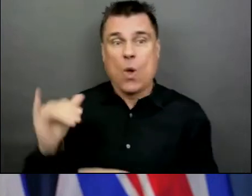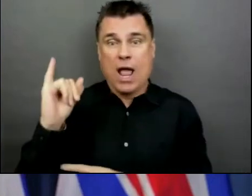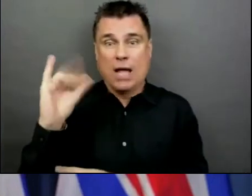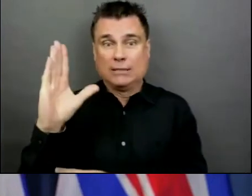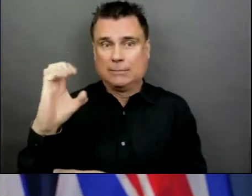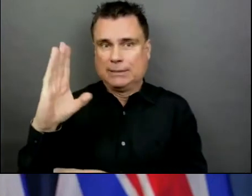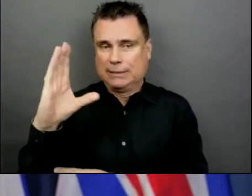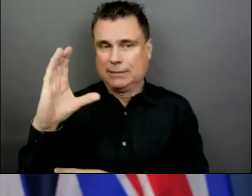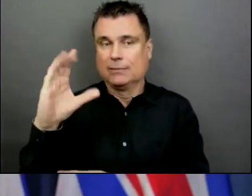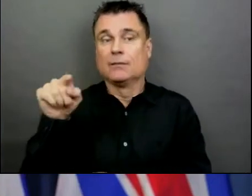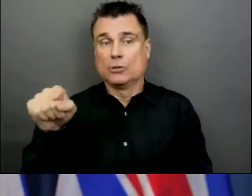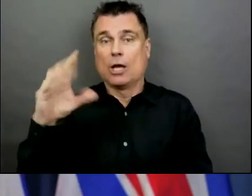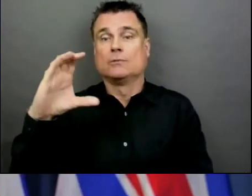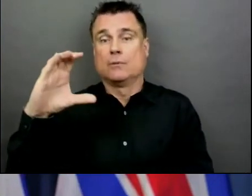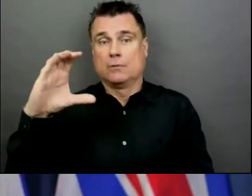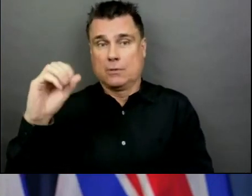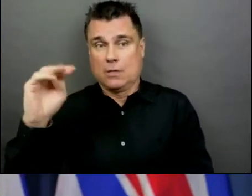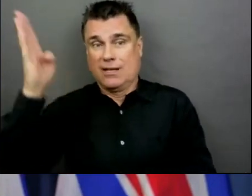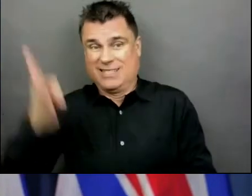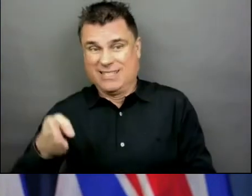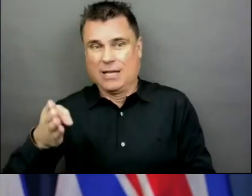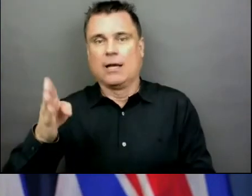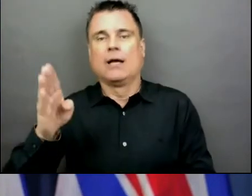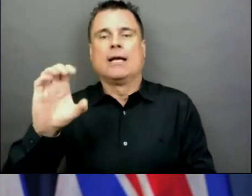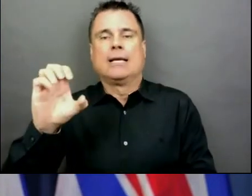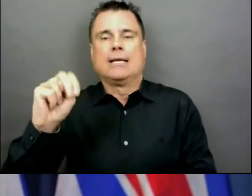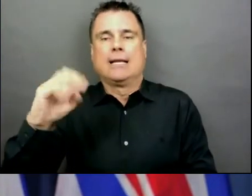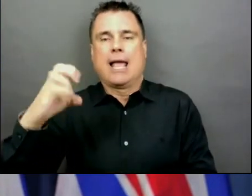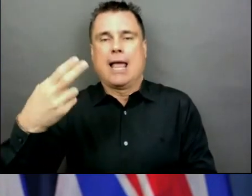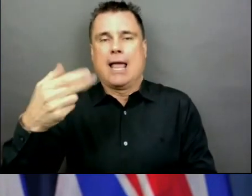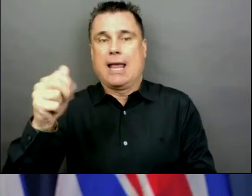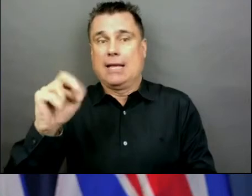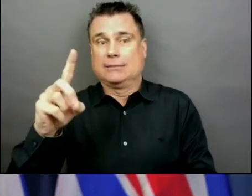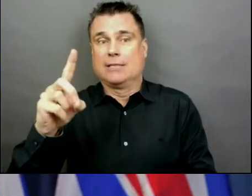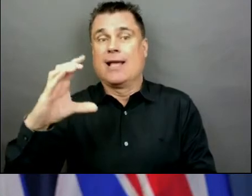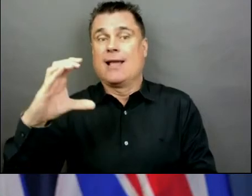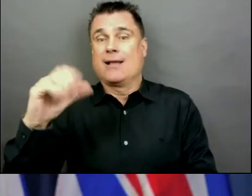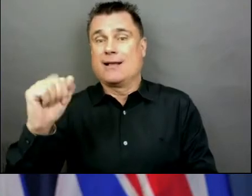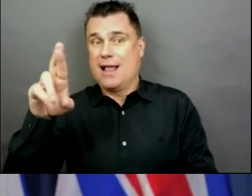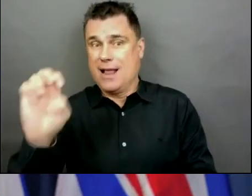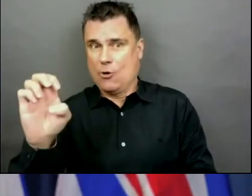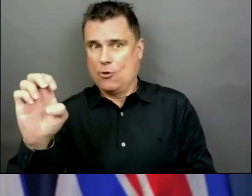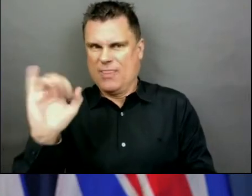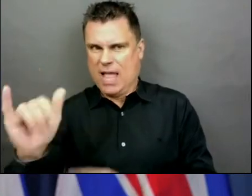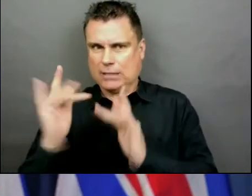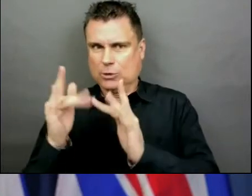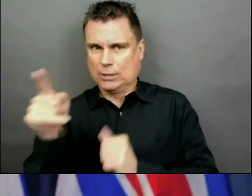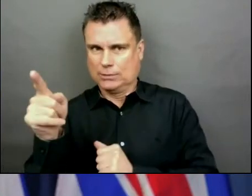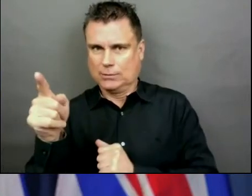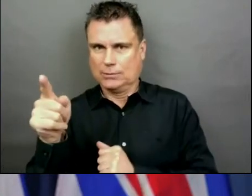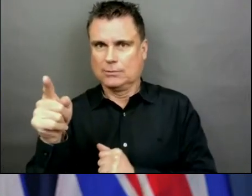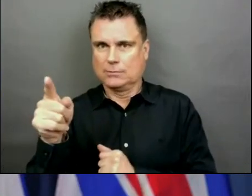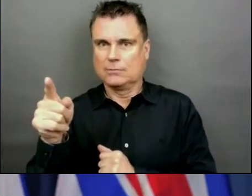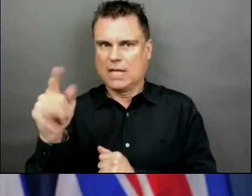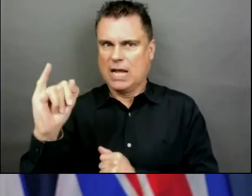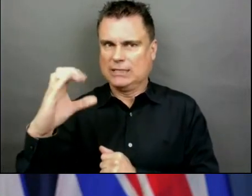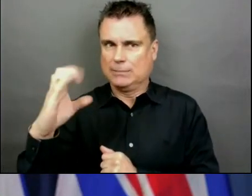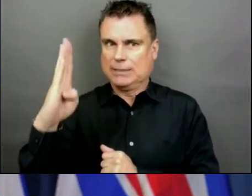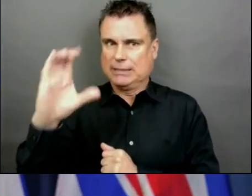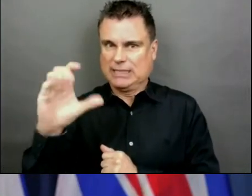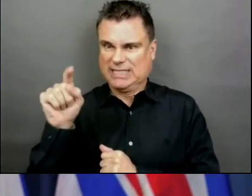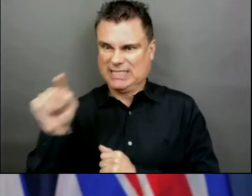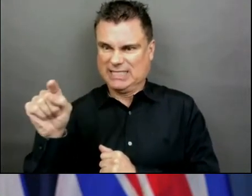icbc.com/enhanced care. What it will do is show you how much you'll save under enhanced care versus what you paid last